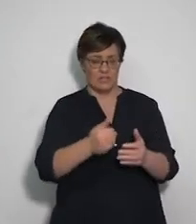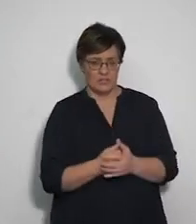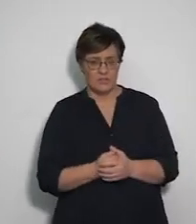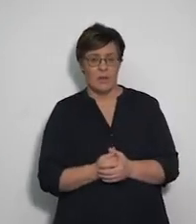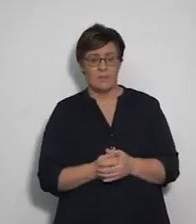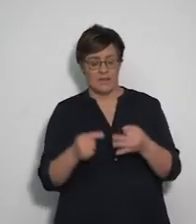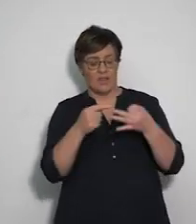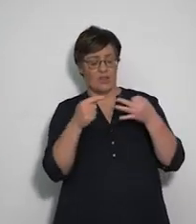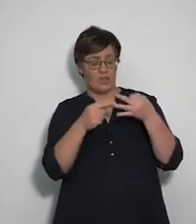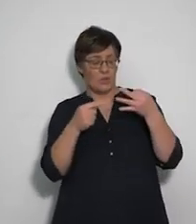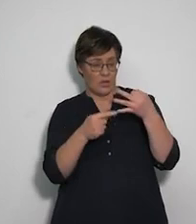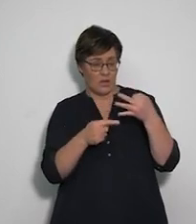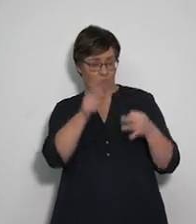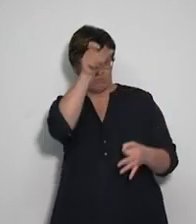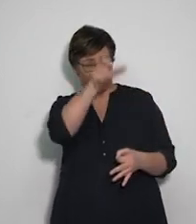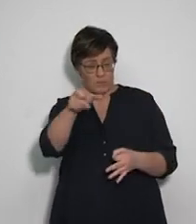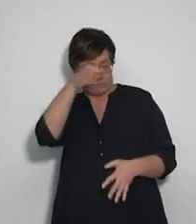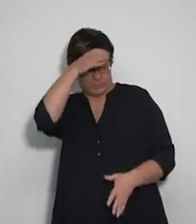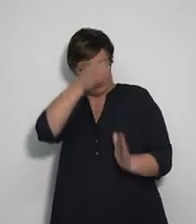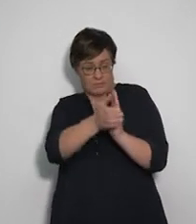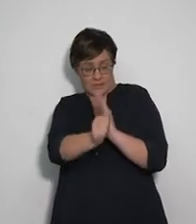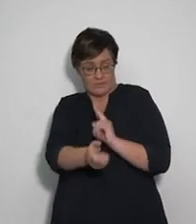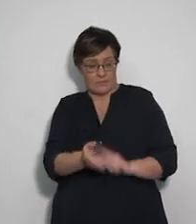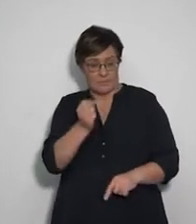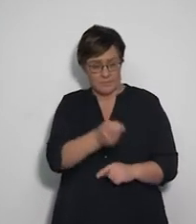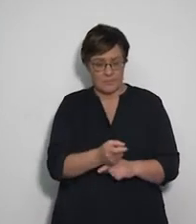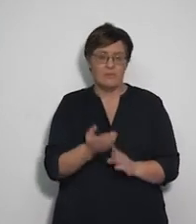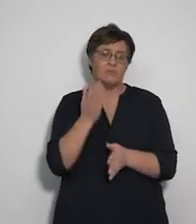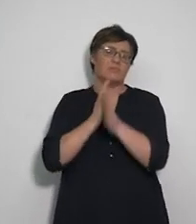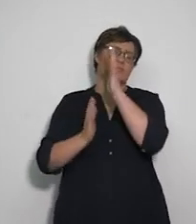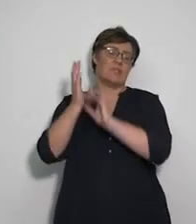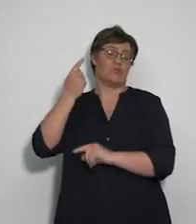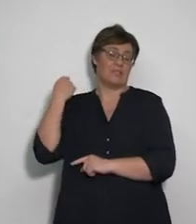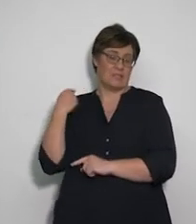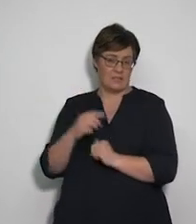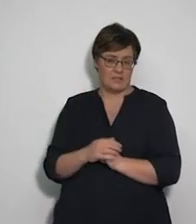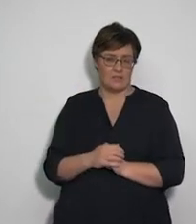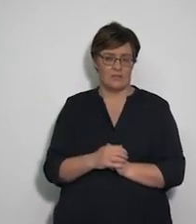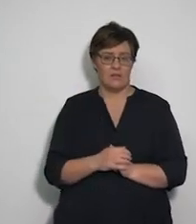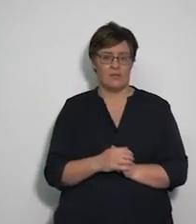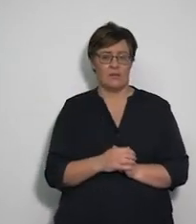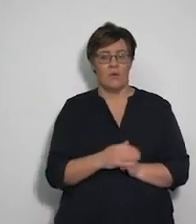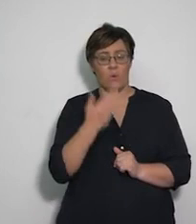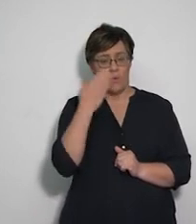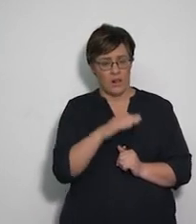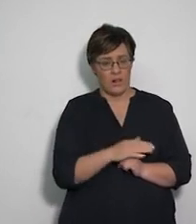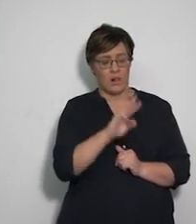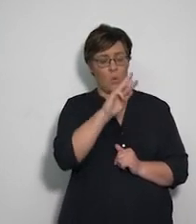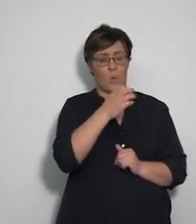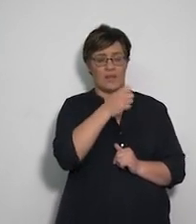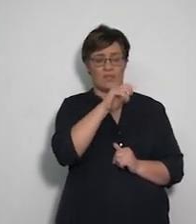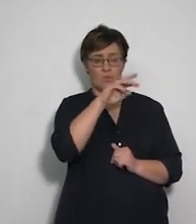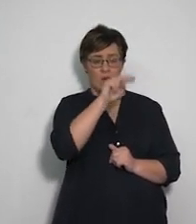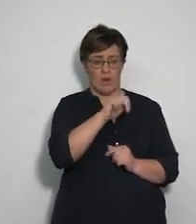However, there were three significant scientists that contributed to the discovery, and we go back into the history of that. We know that Watson